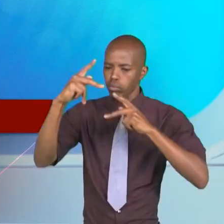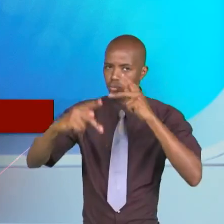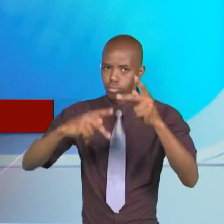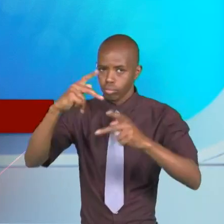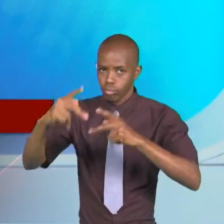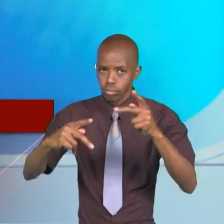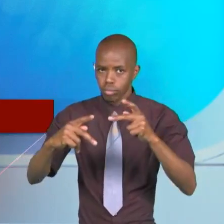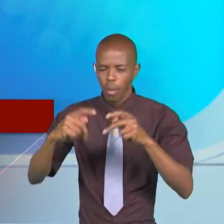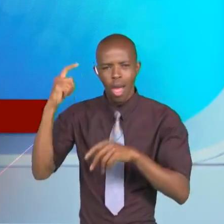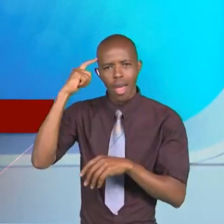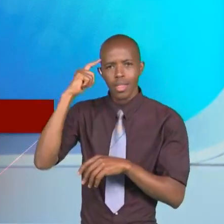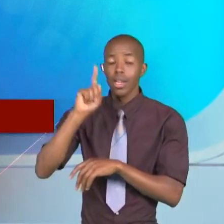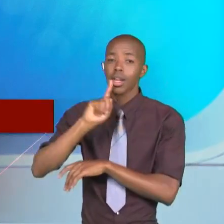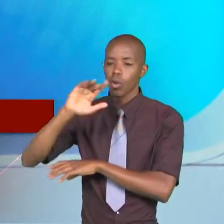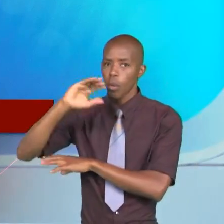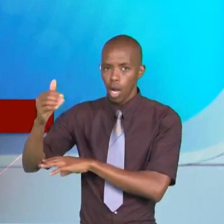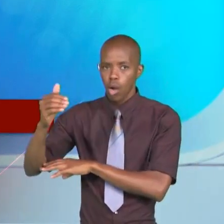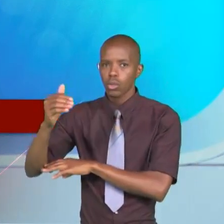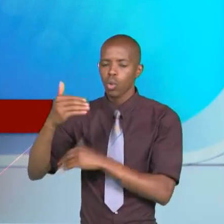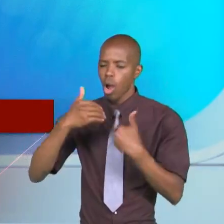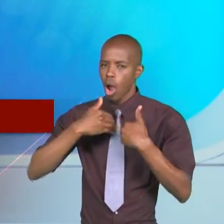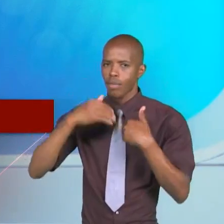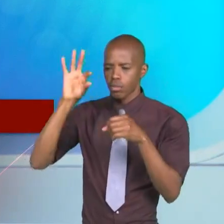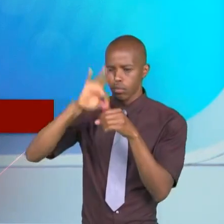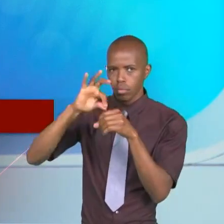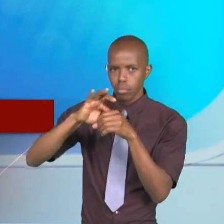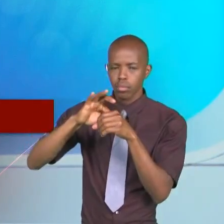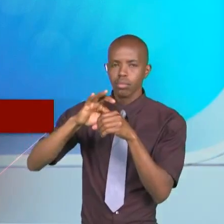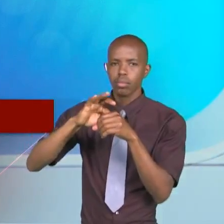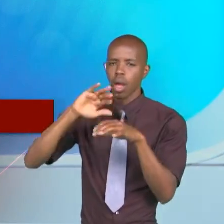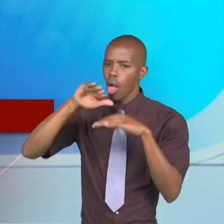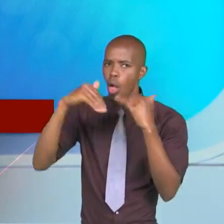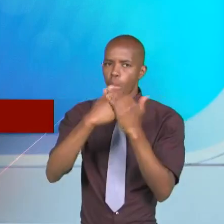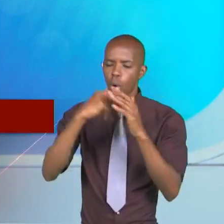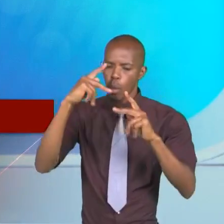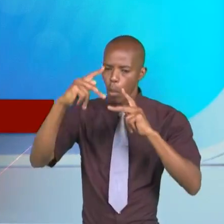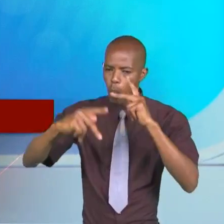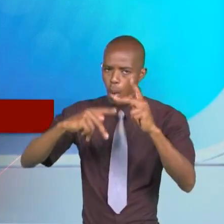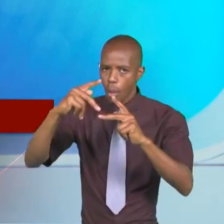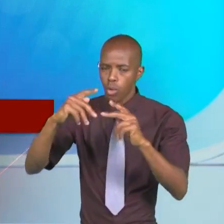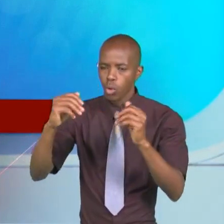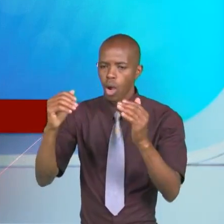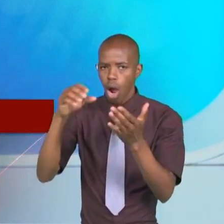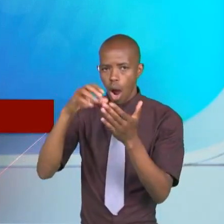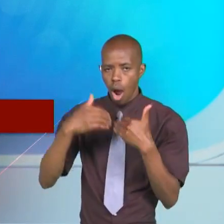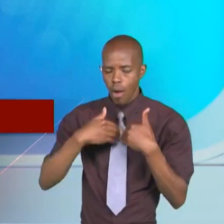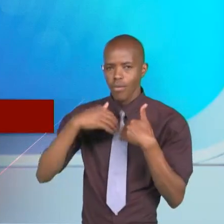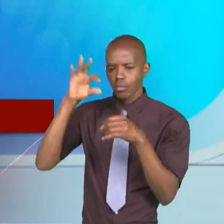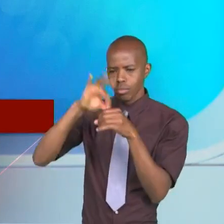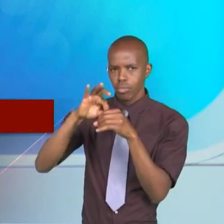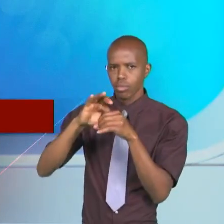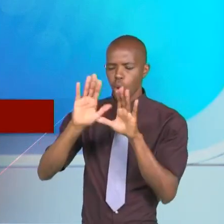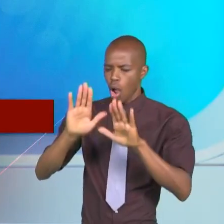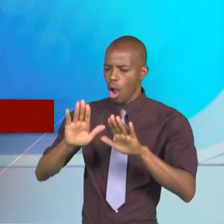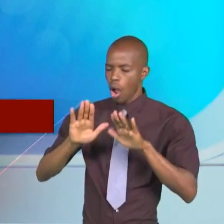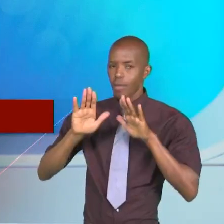they were probably thinking that for Nairobi County to go into an election, the whole process about going into an election, one would want to avoid an election as